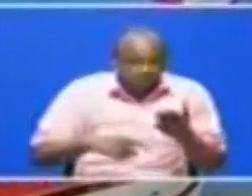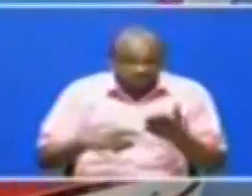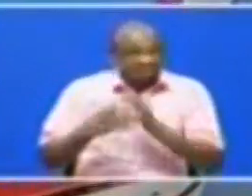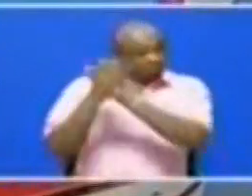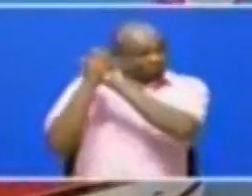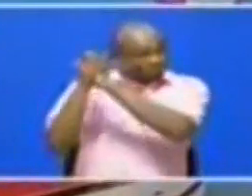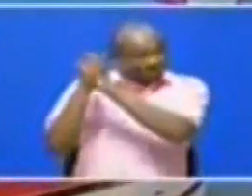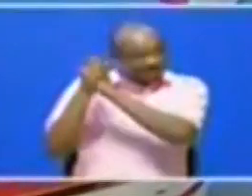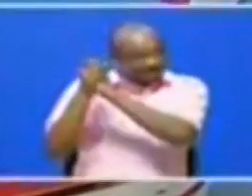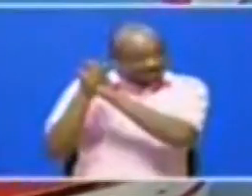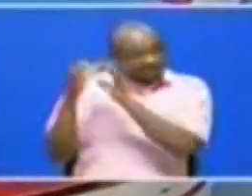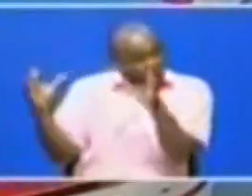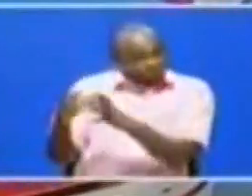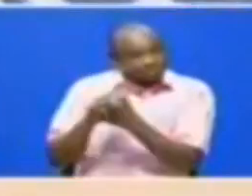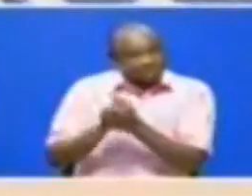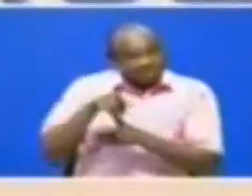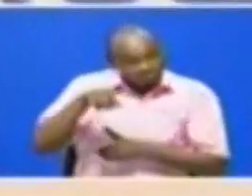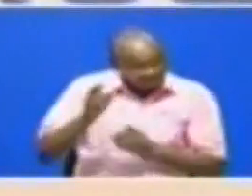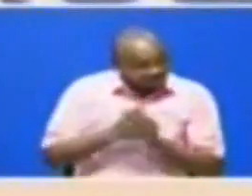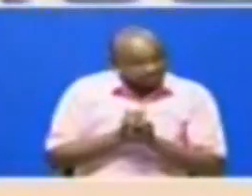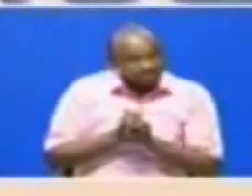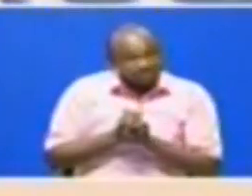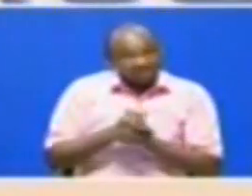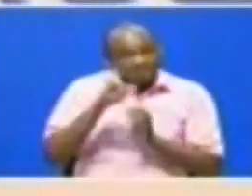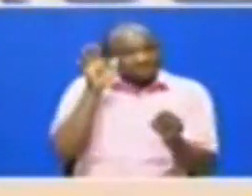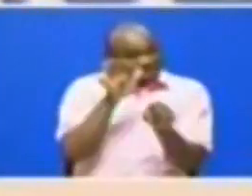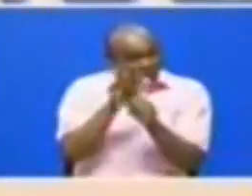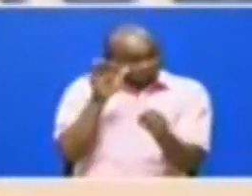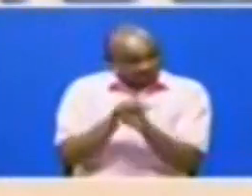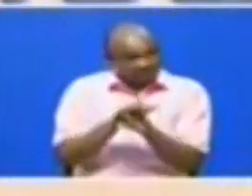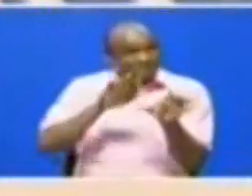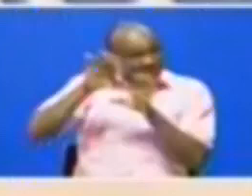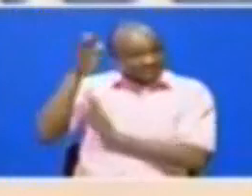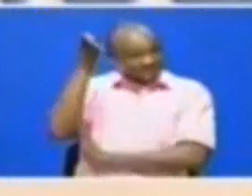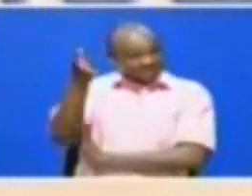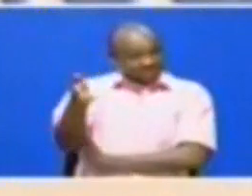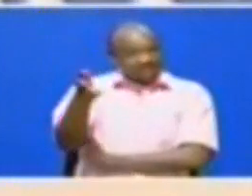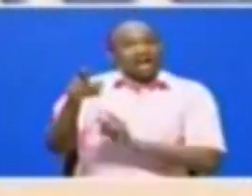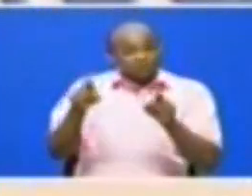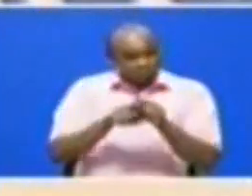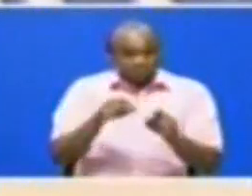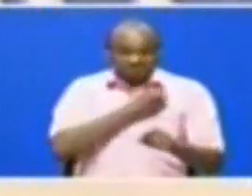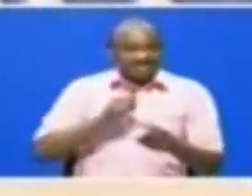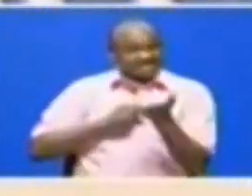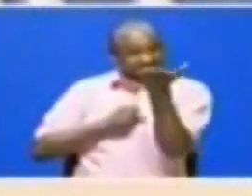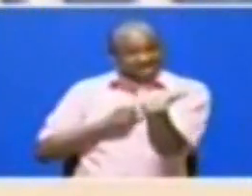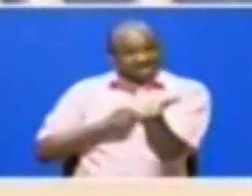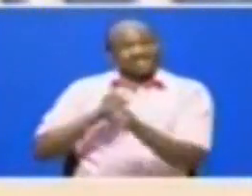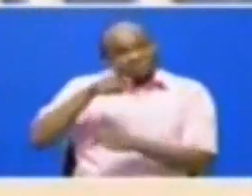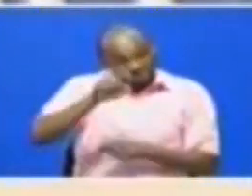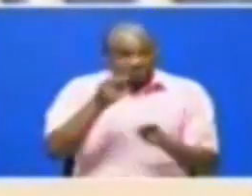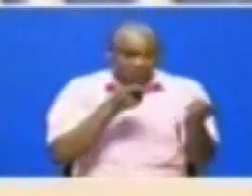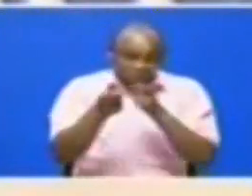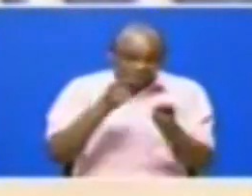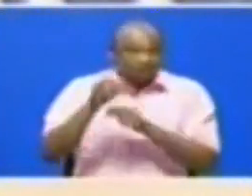Jubilee sides seems to have a majority in the National Assembly as well as the Senate, and they do control